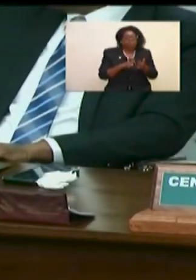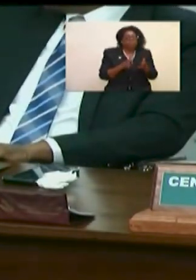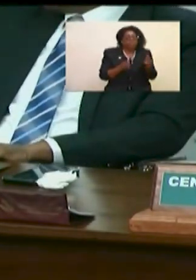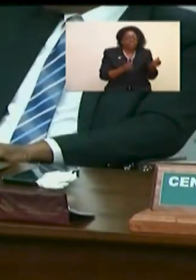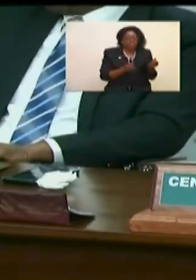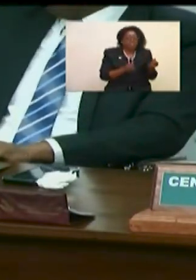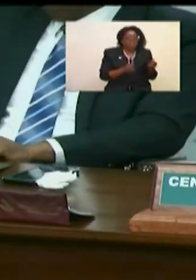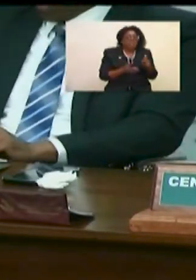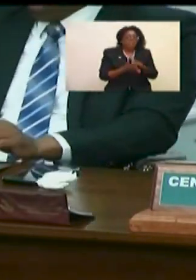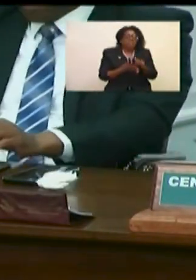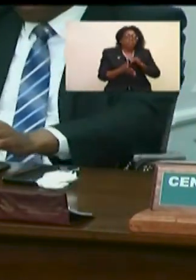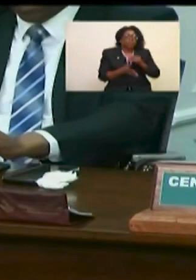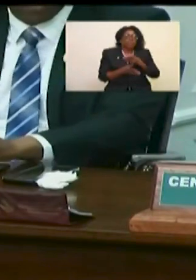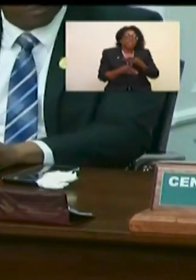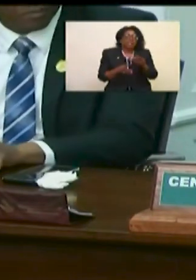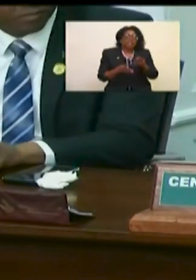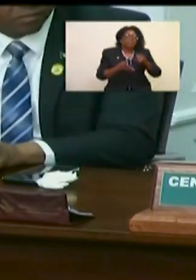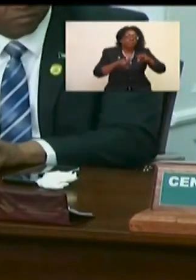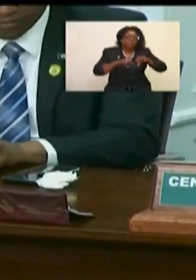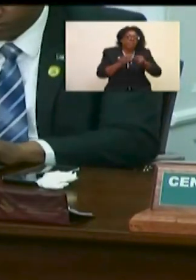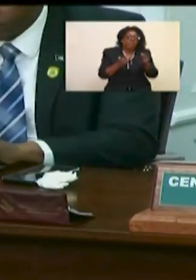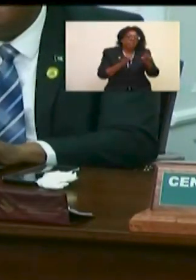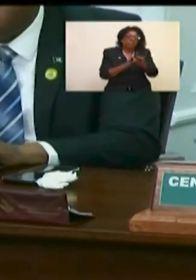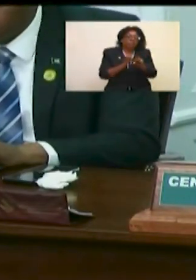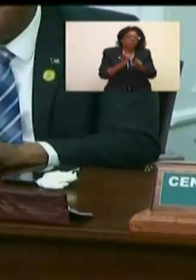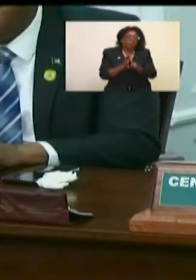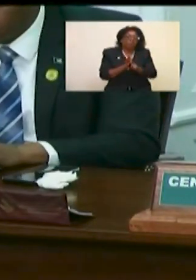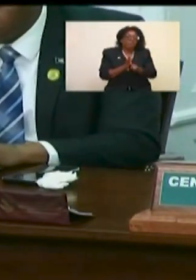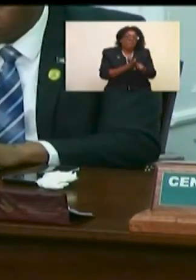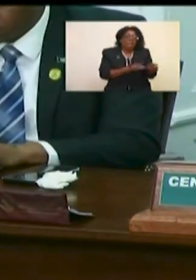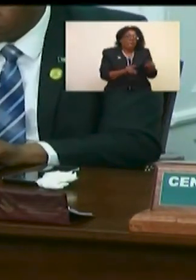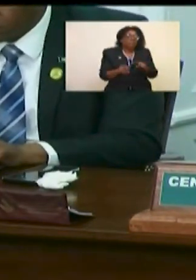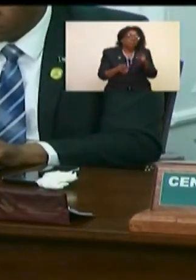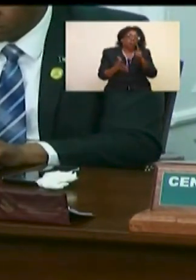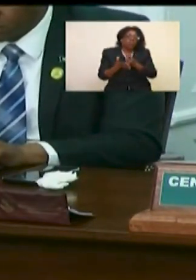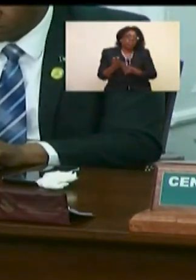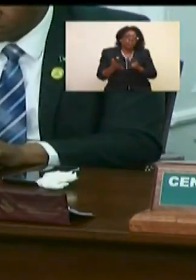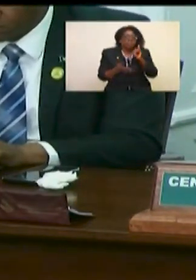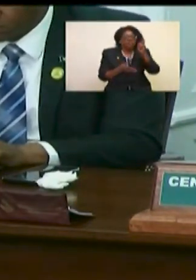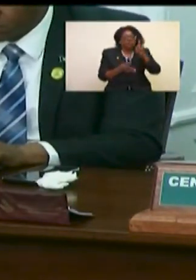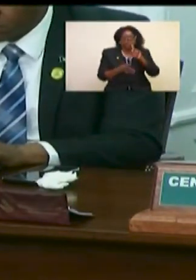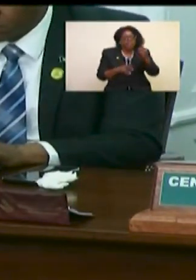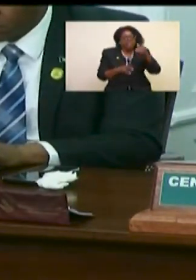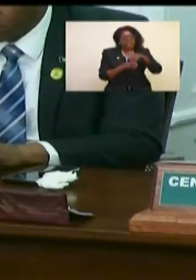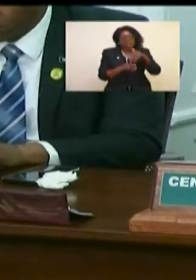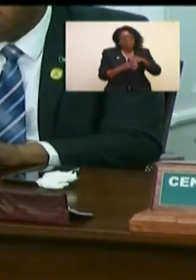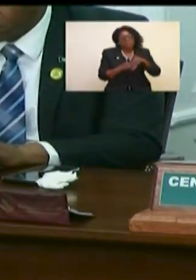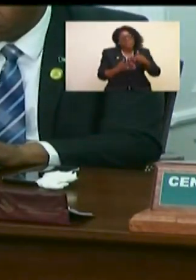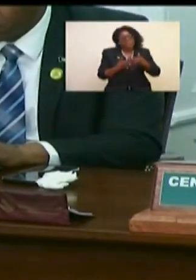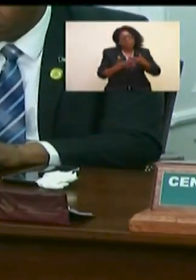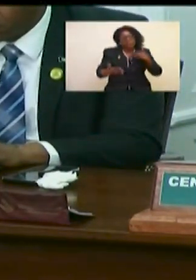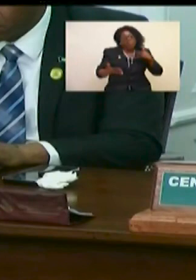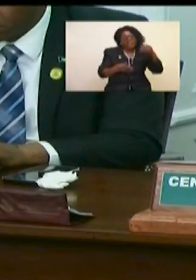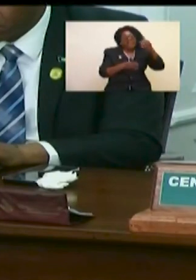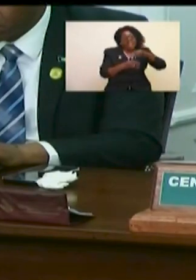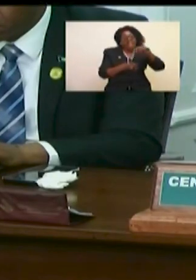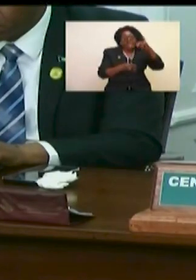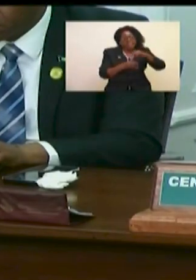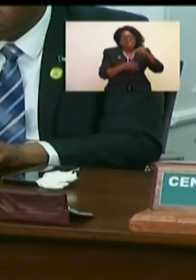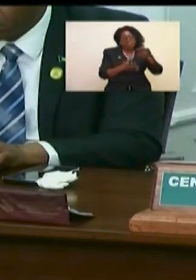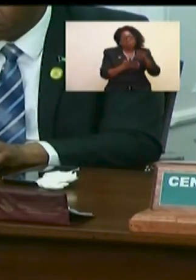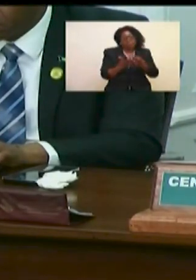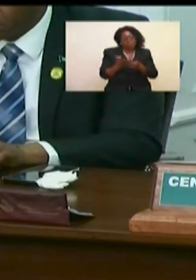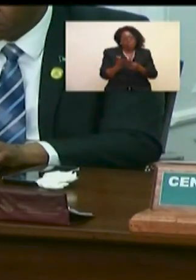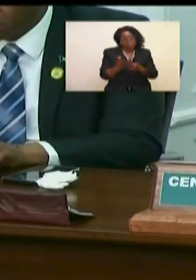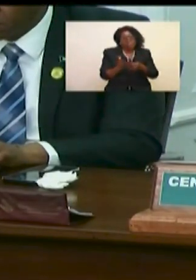that we had breached the law as to what should be included in the pre-election report. That